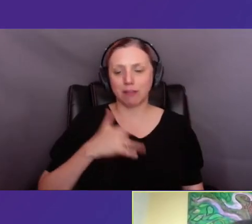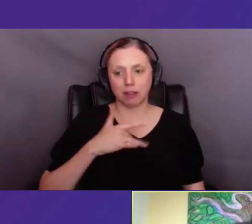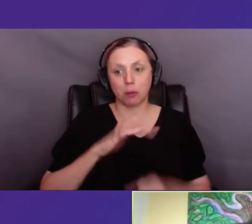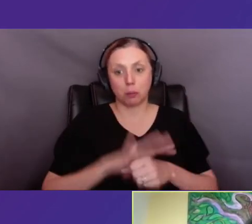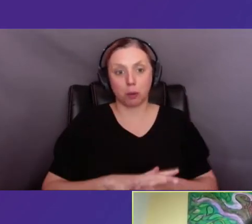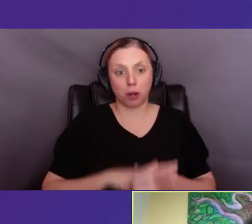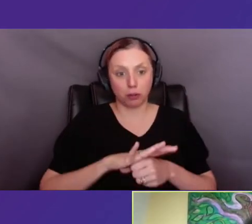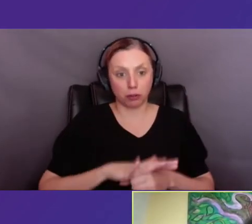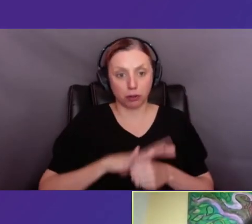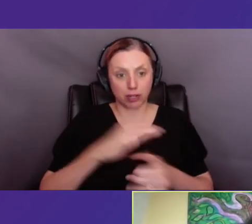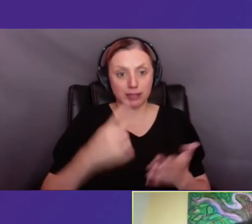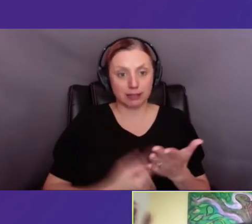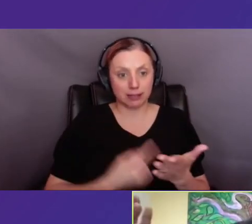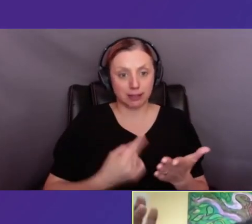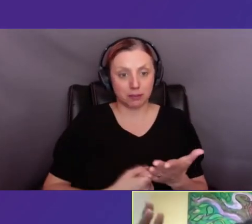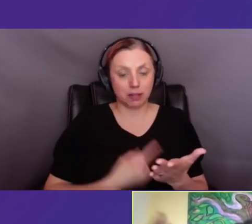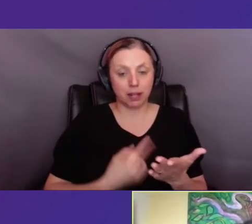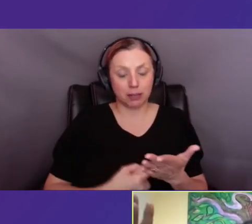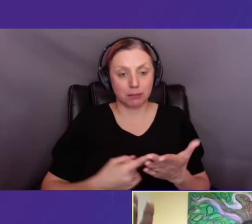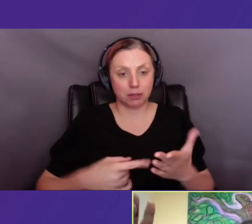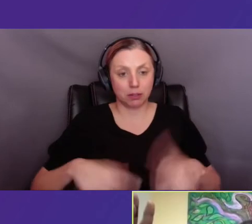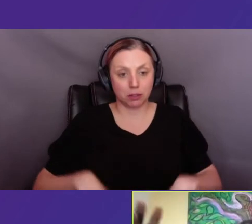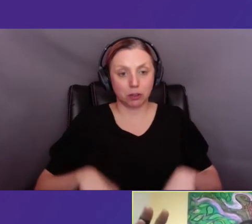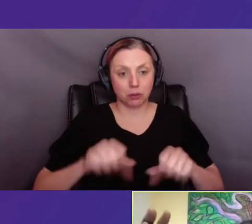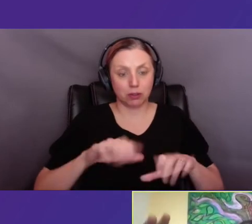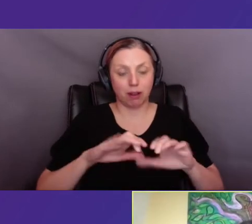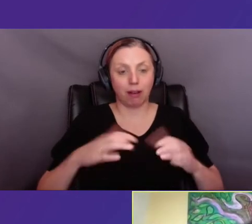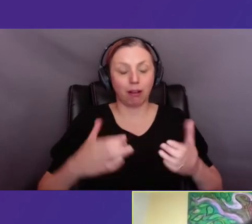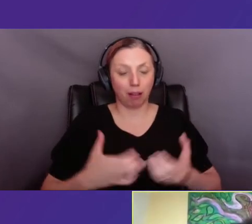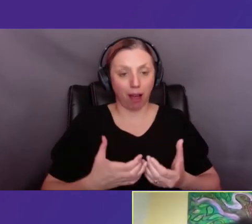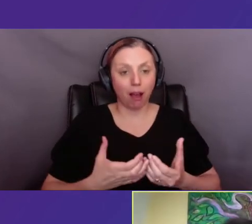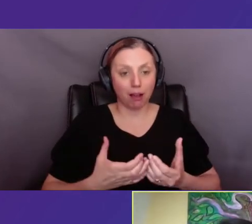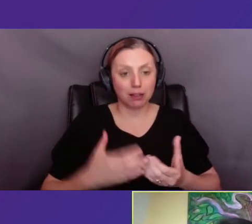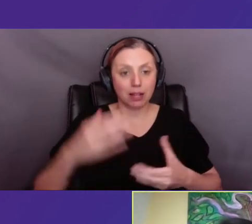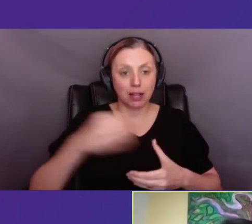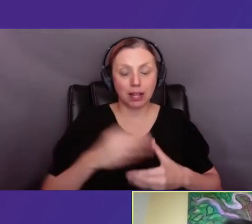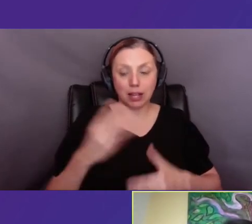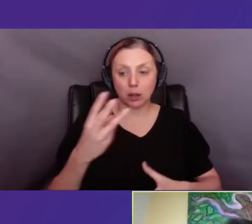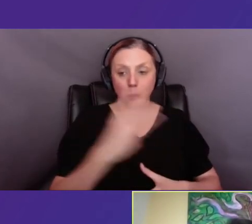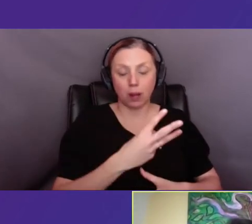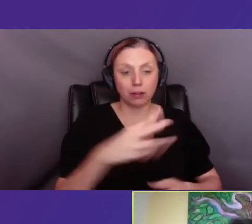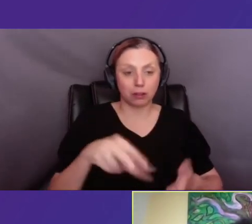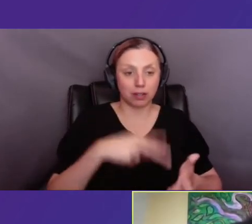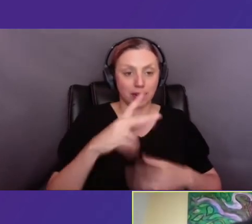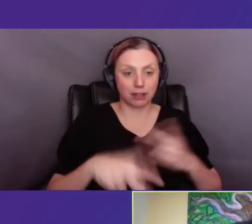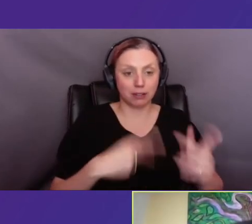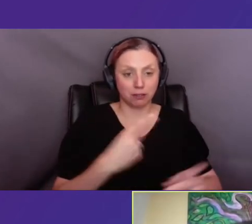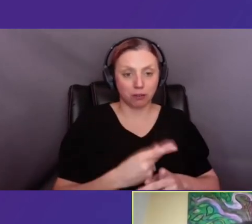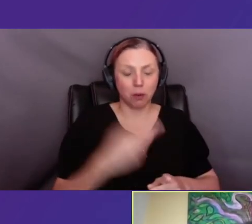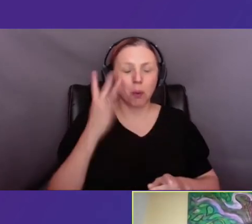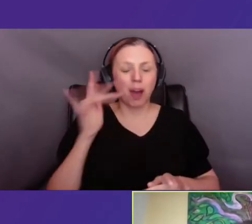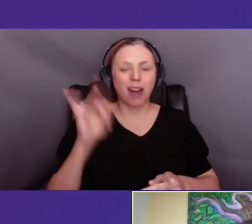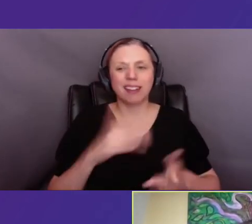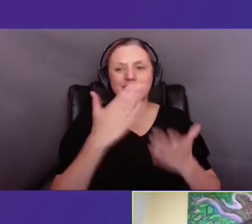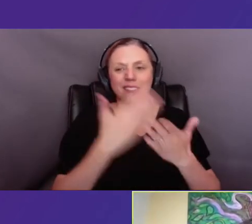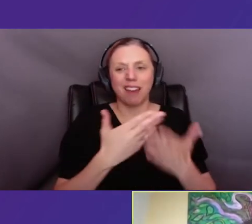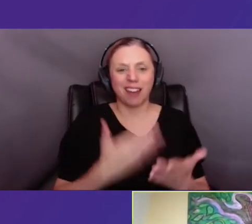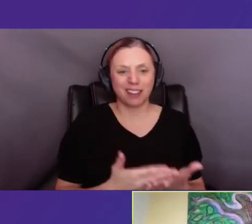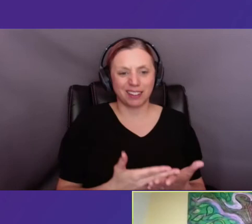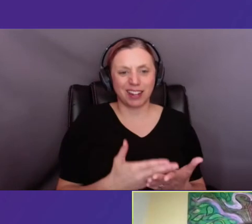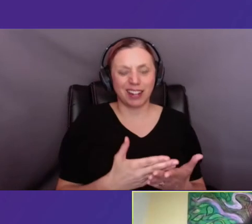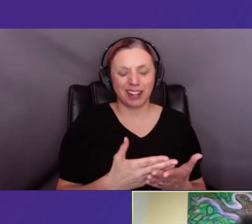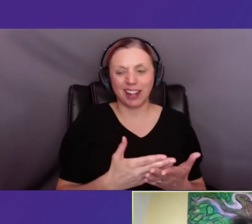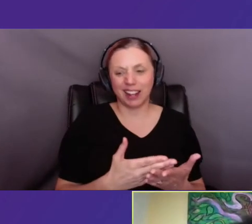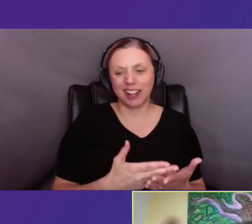sometimes to take class in Western dance forms as a validating force, and I refuse